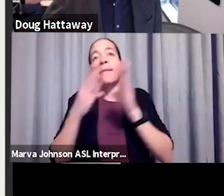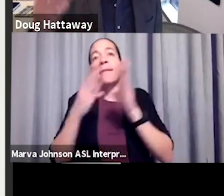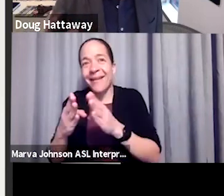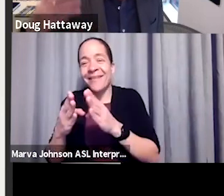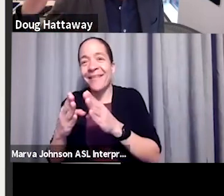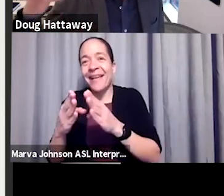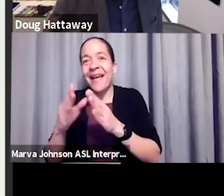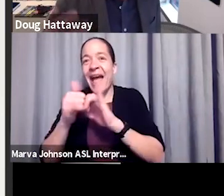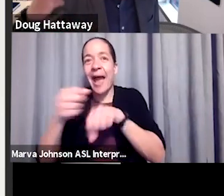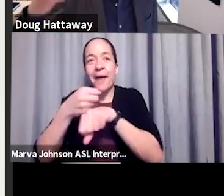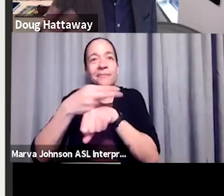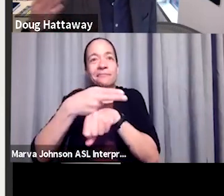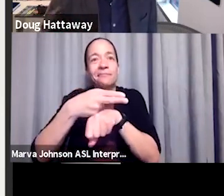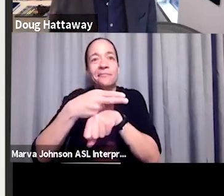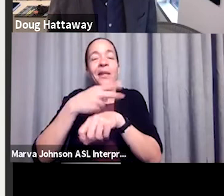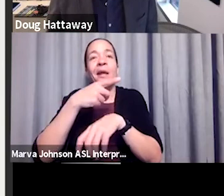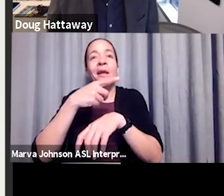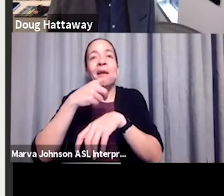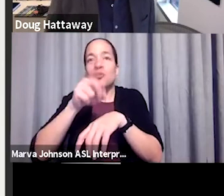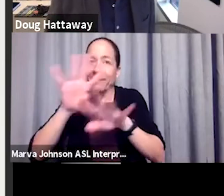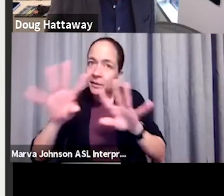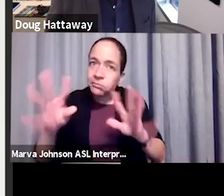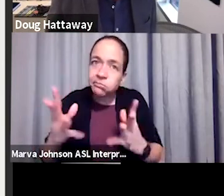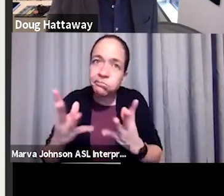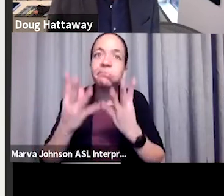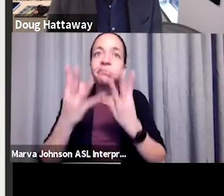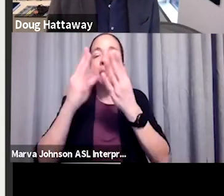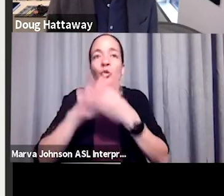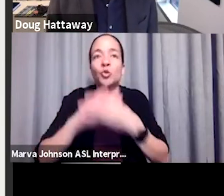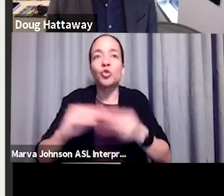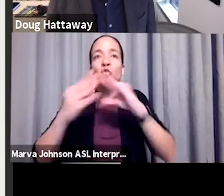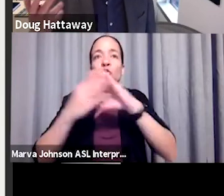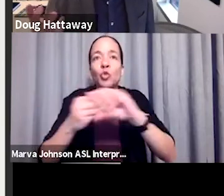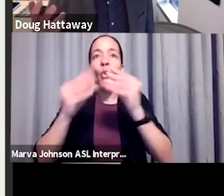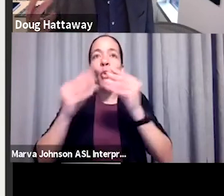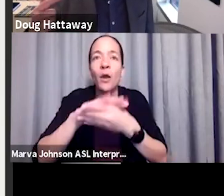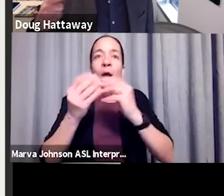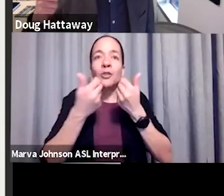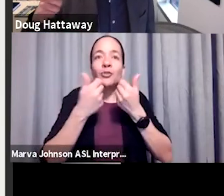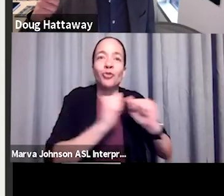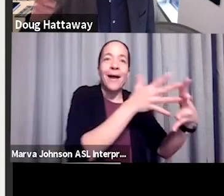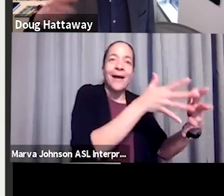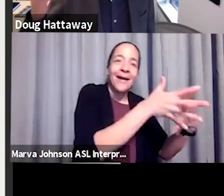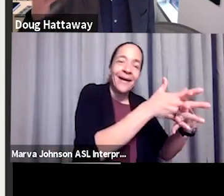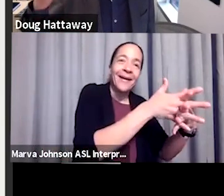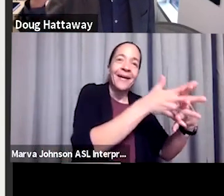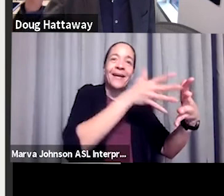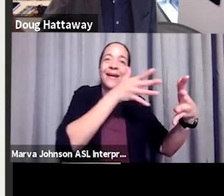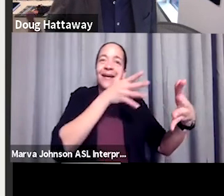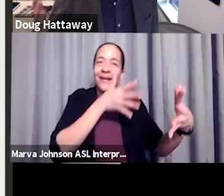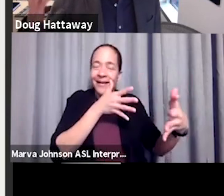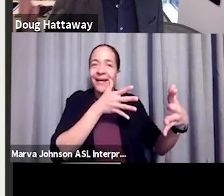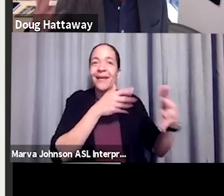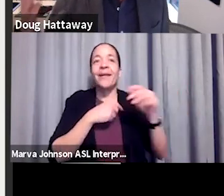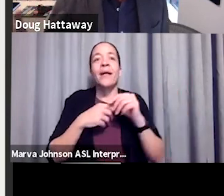to relentlessly drive a counter narrative in the culture as well. And I think